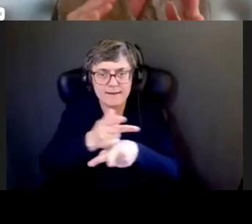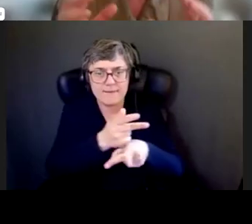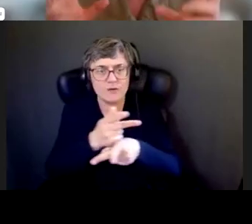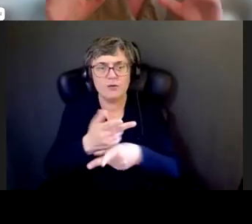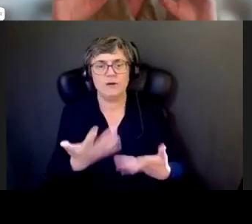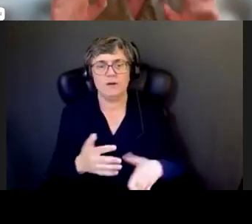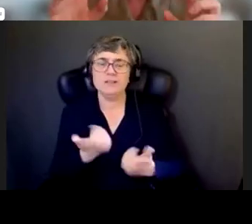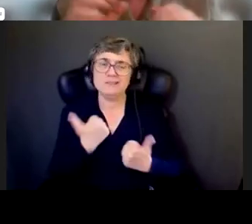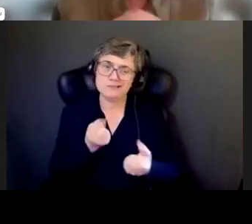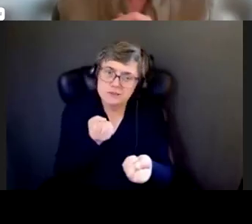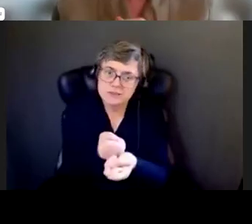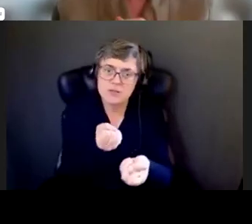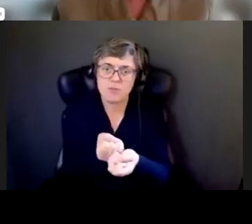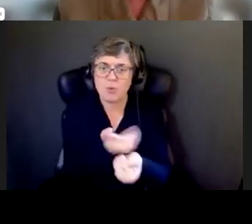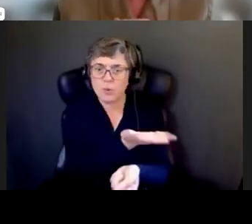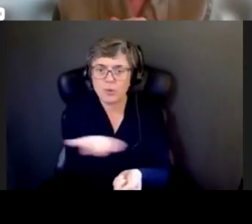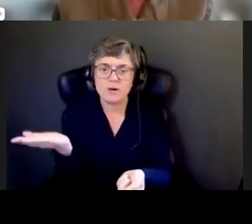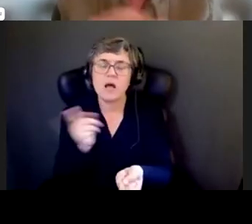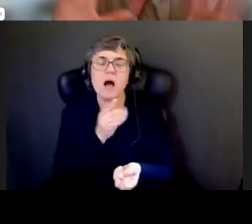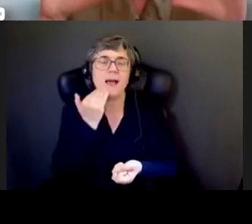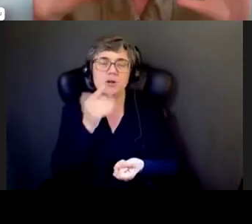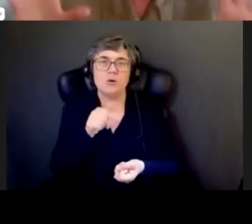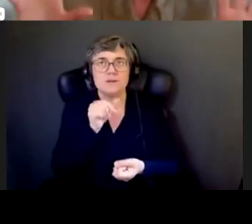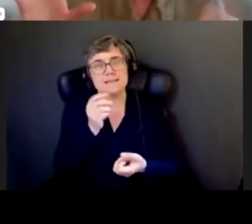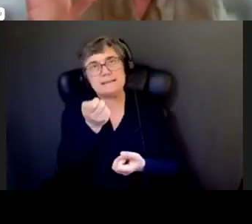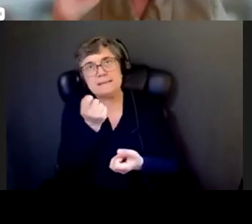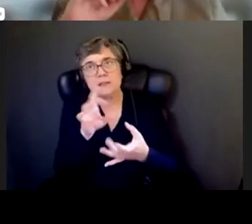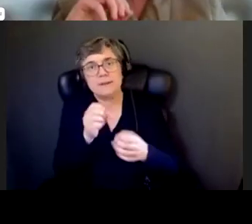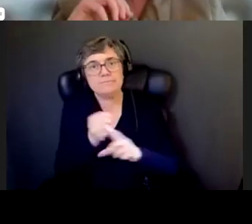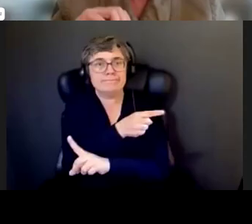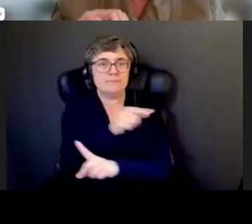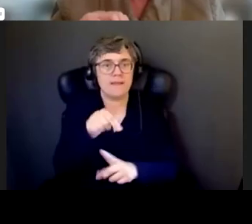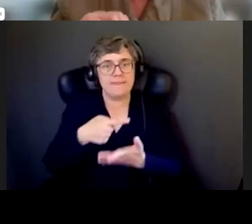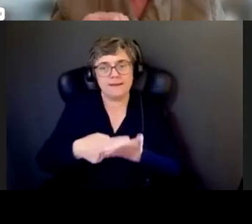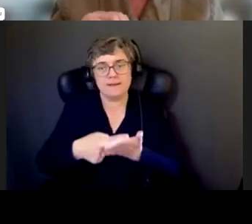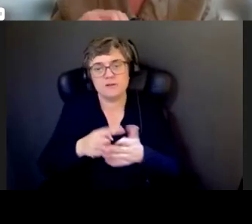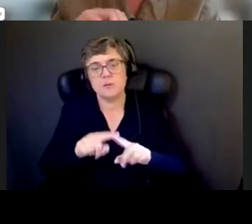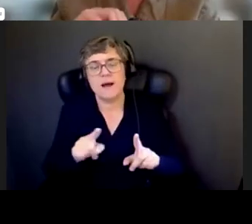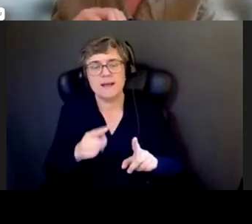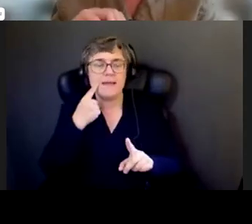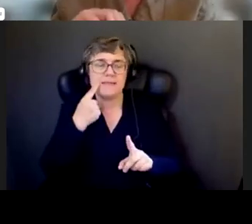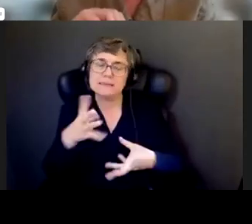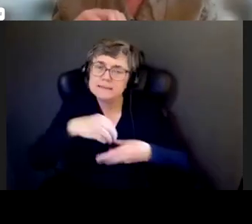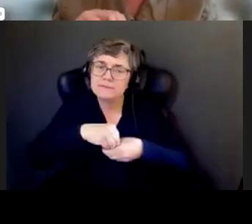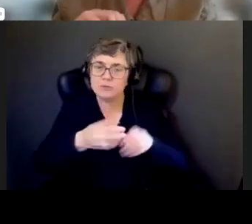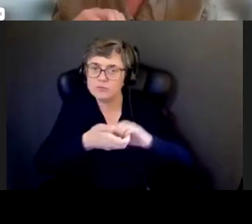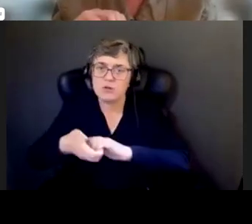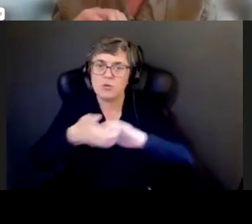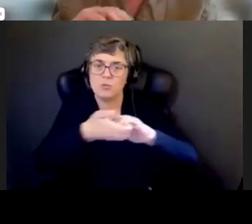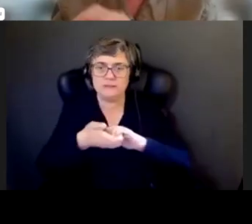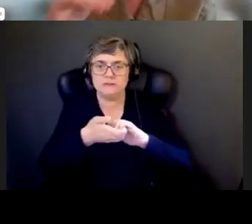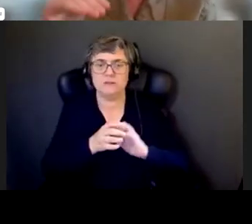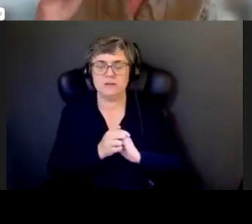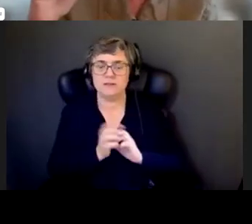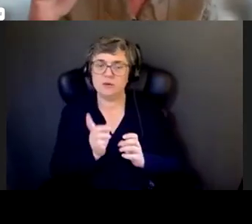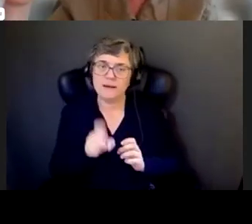I know that that's not core to this discussion, but I do think that it is part of the collaboration question, and making sure that